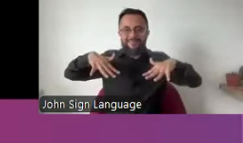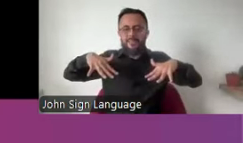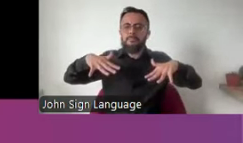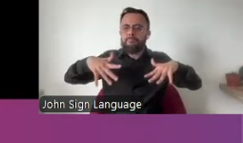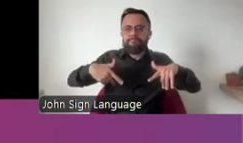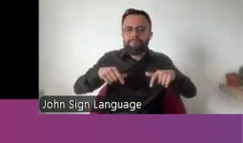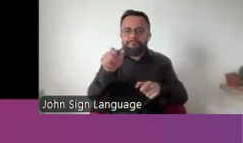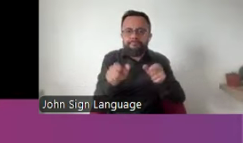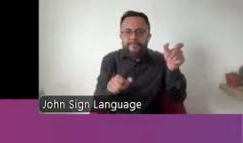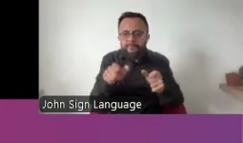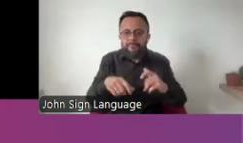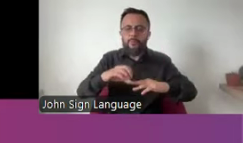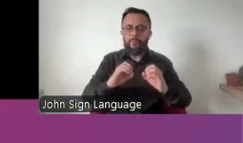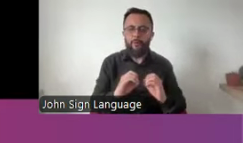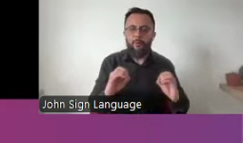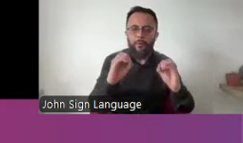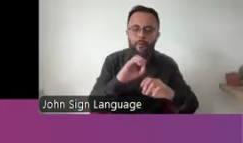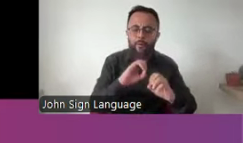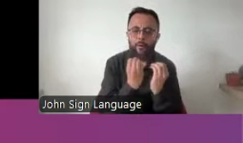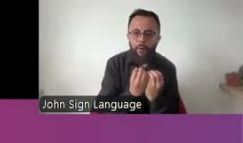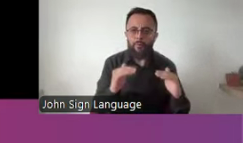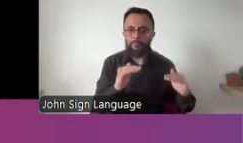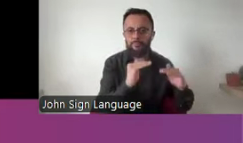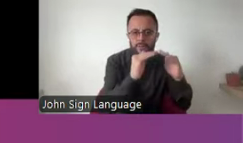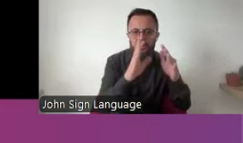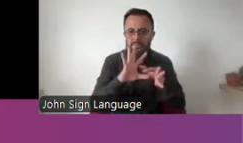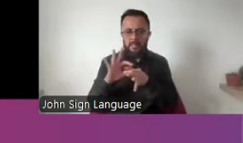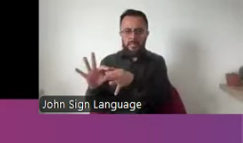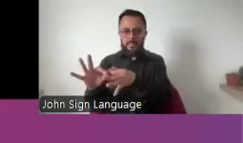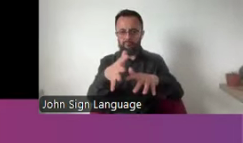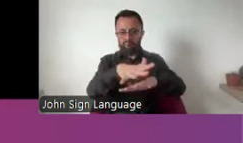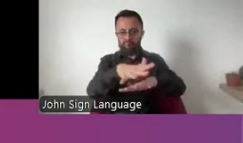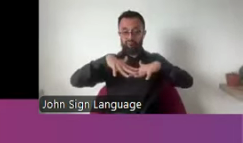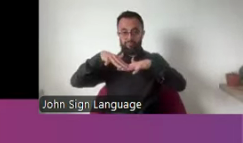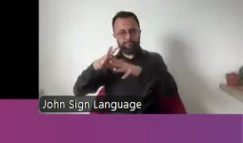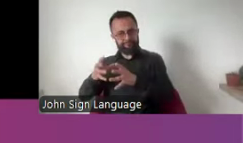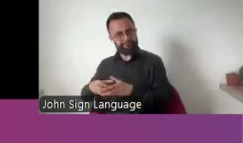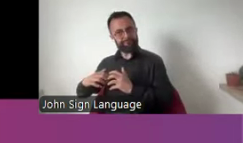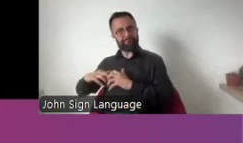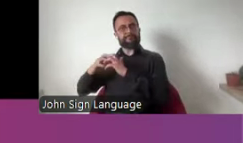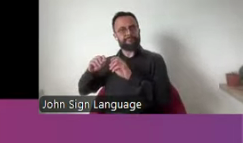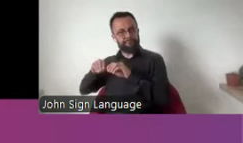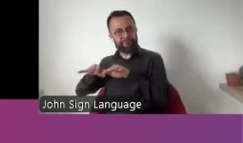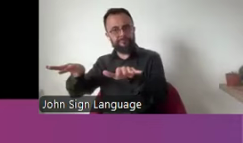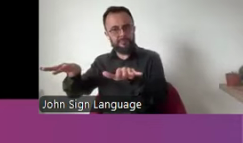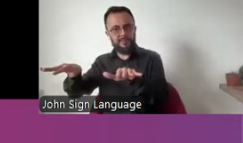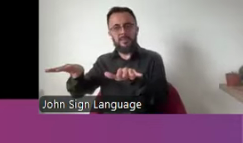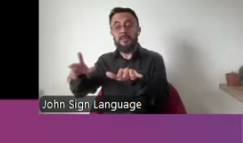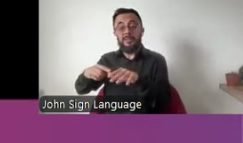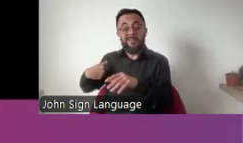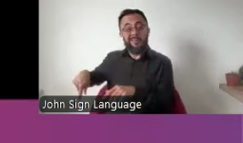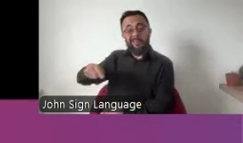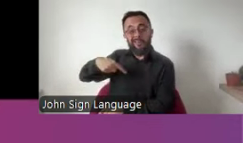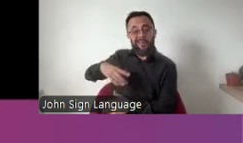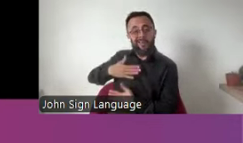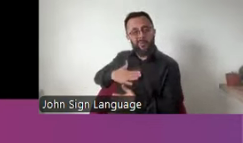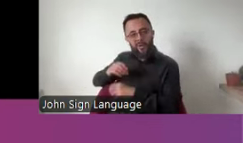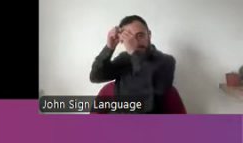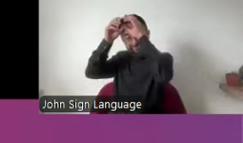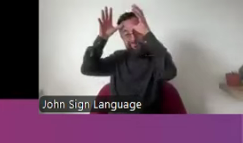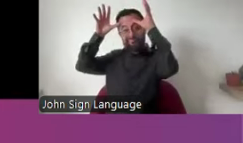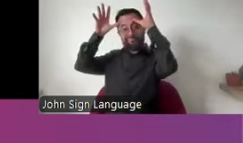of advancing health equity for persons with disabilities. The objectives are to bring people under this common understanding